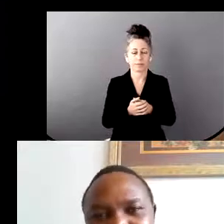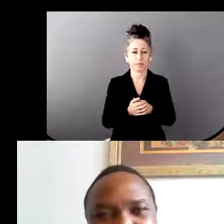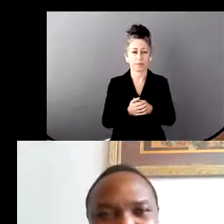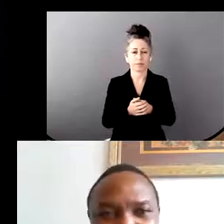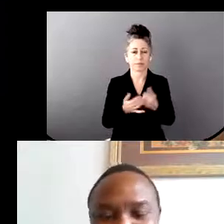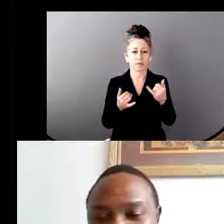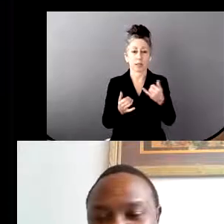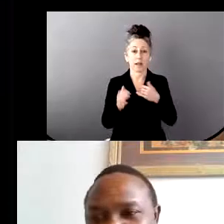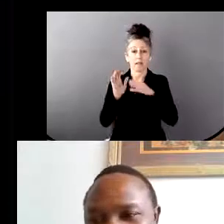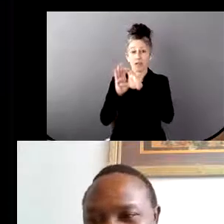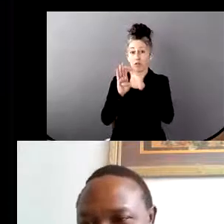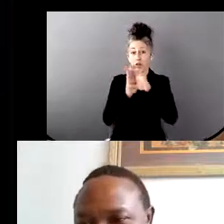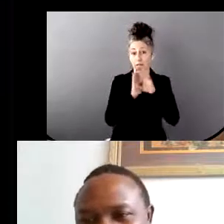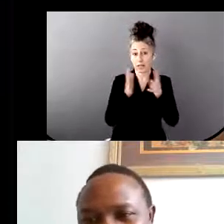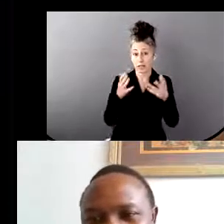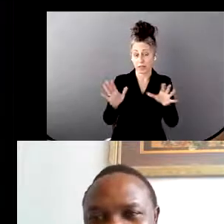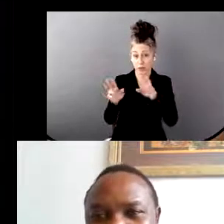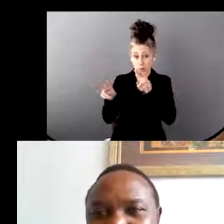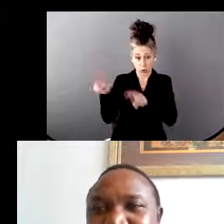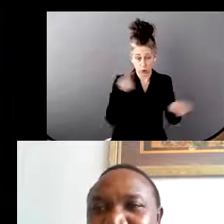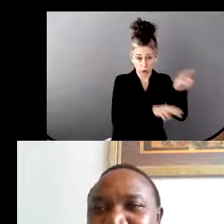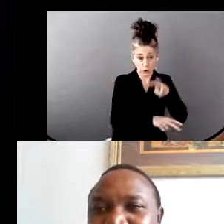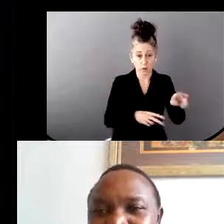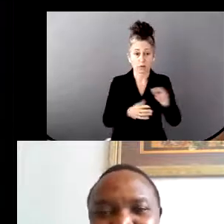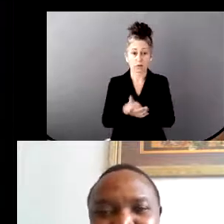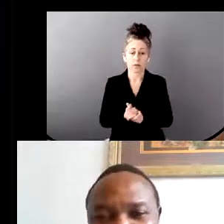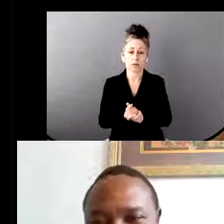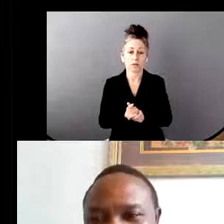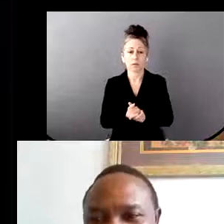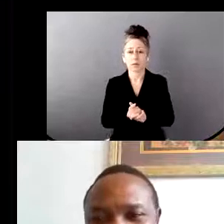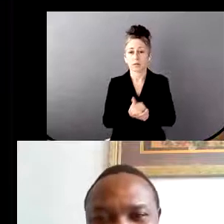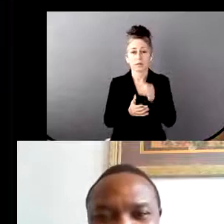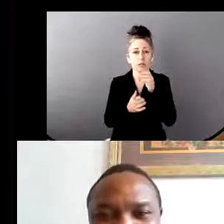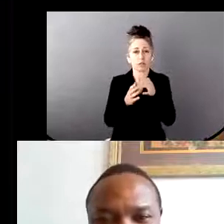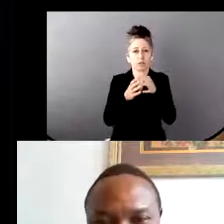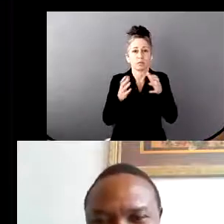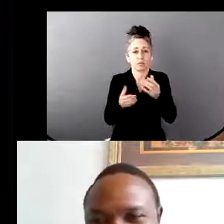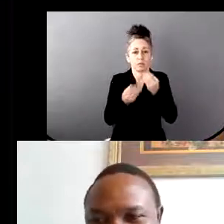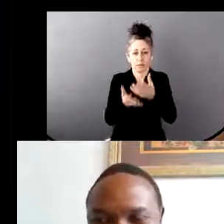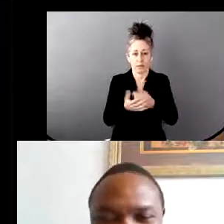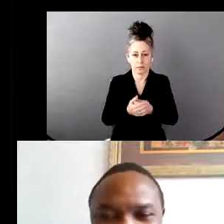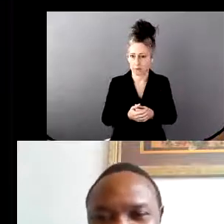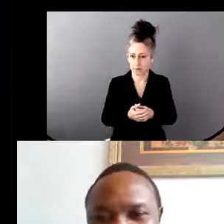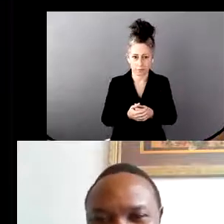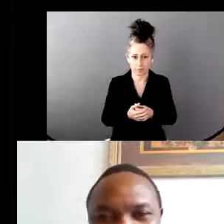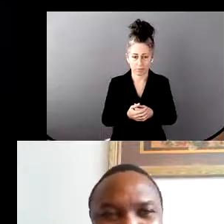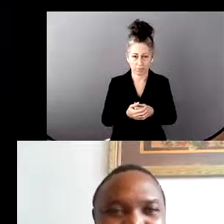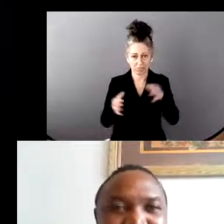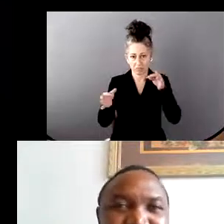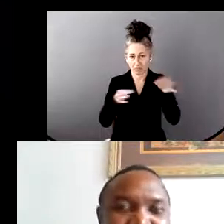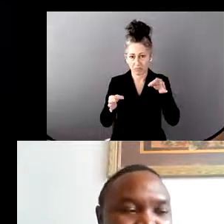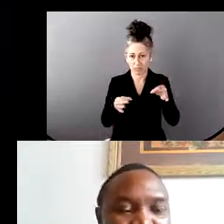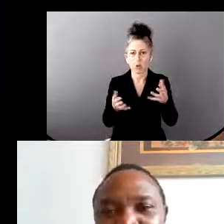we said we are not going to provide you with any data because already we know this, we know what's